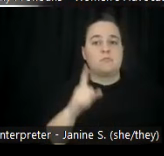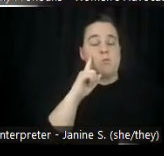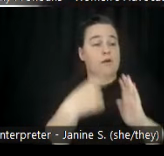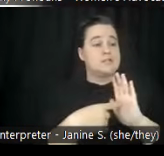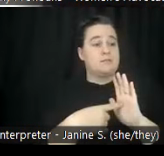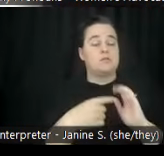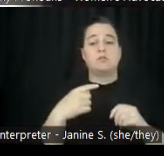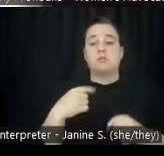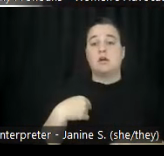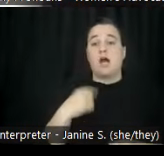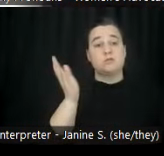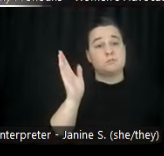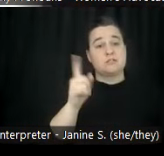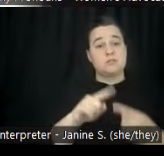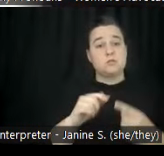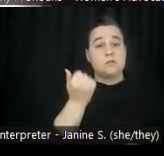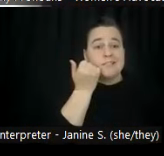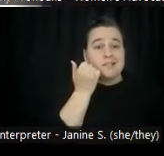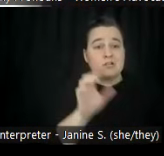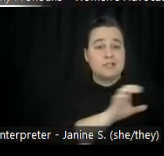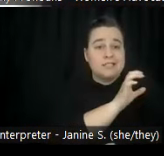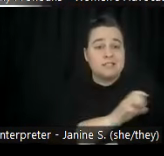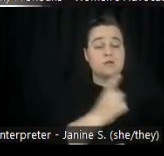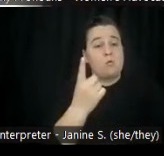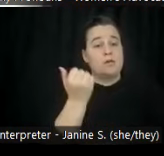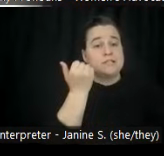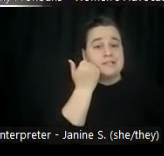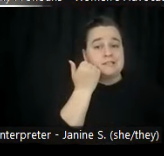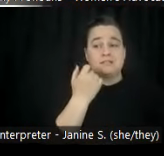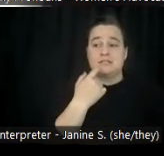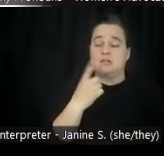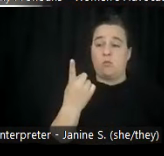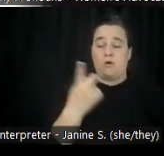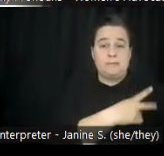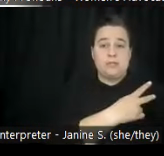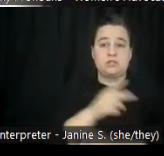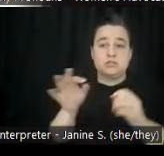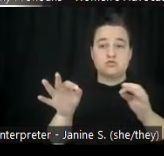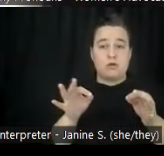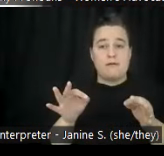presentation to a dental clinic, a dentist shared with me that one of her patients described